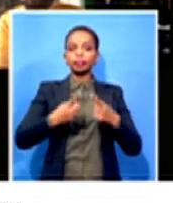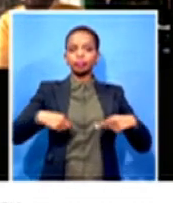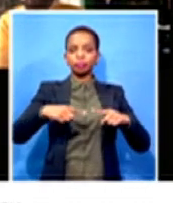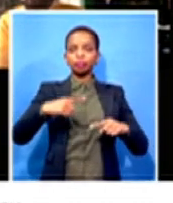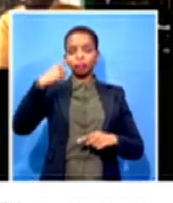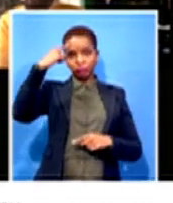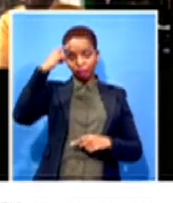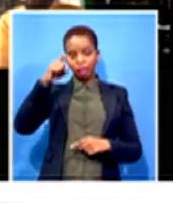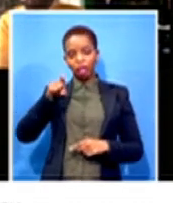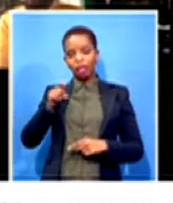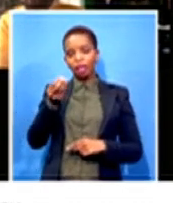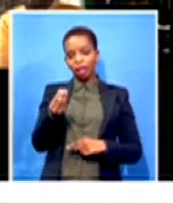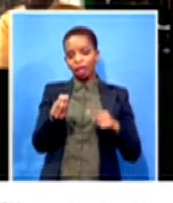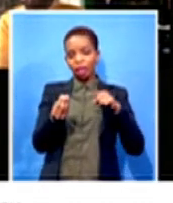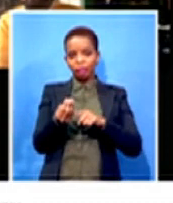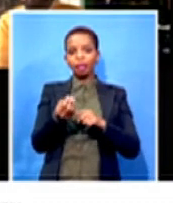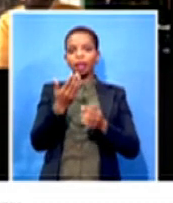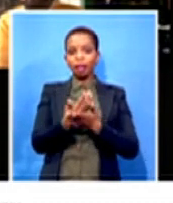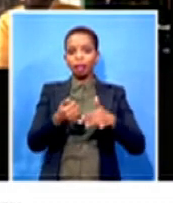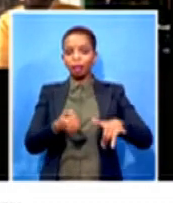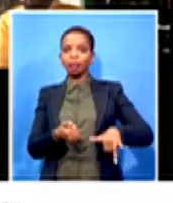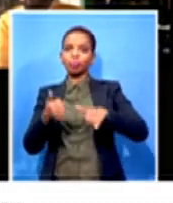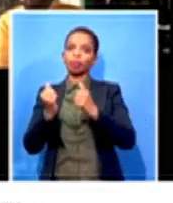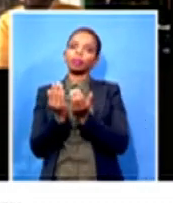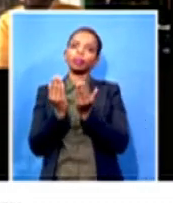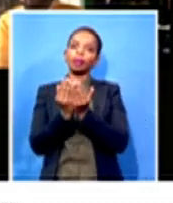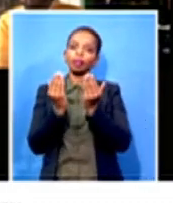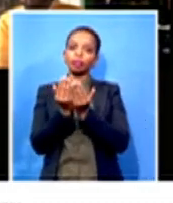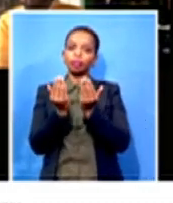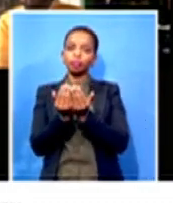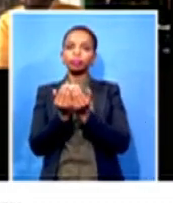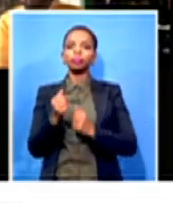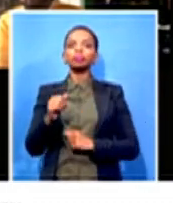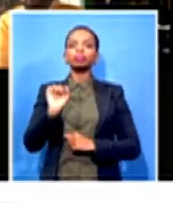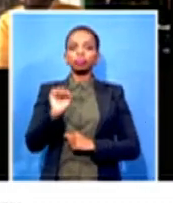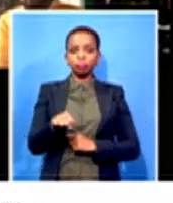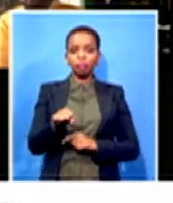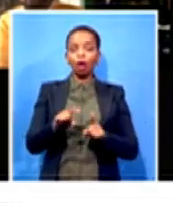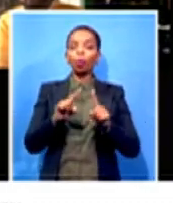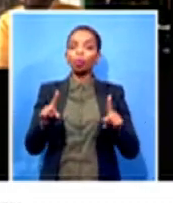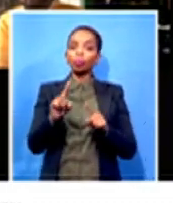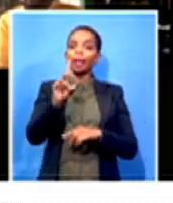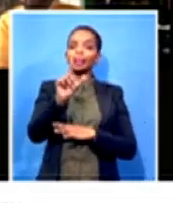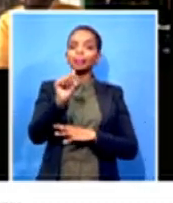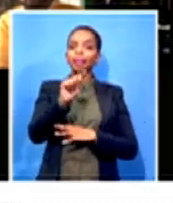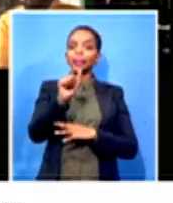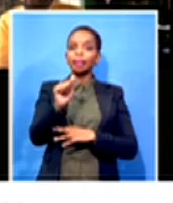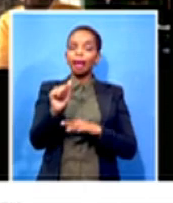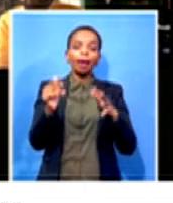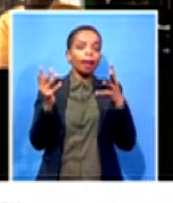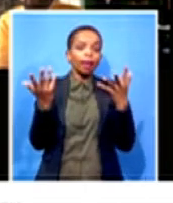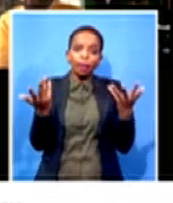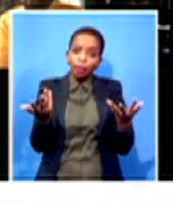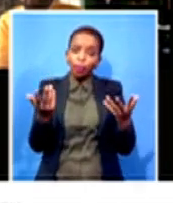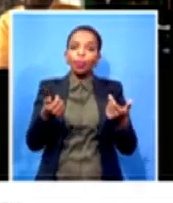school. Of course, we don't have much data. And as I stated at the beginning, we've been 5 months into this disease, and there's very,